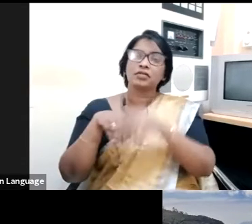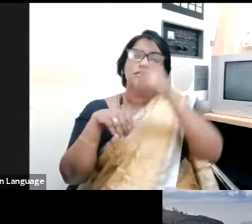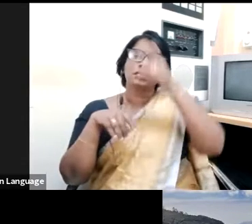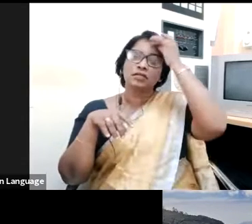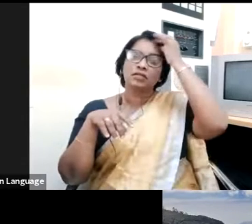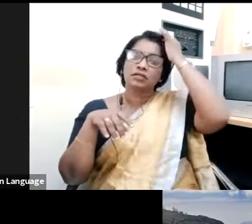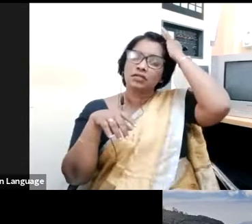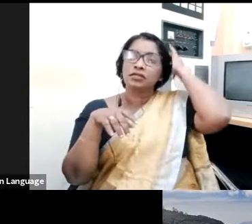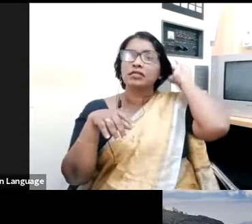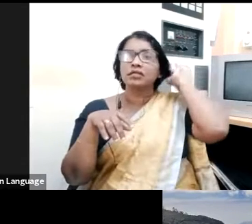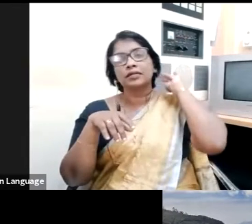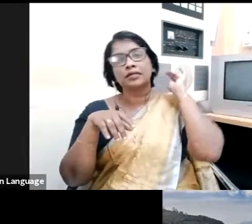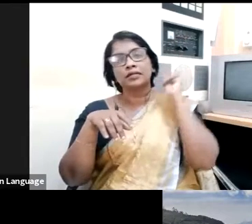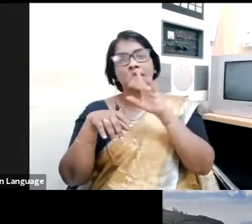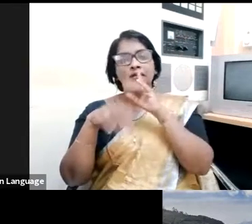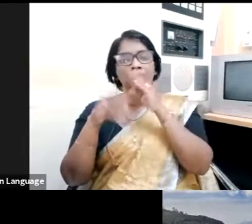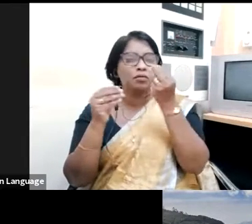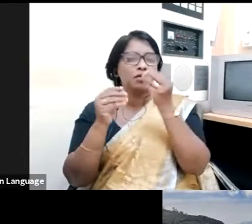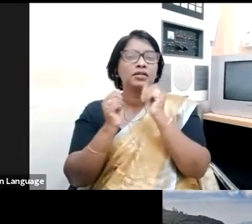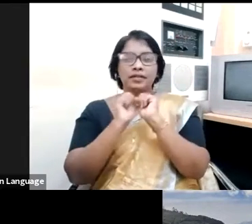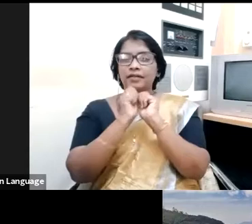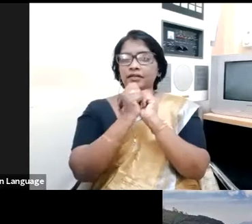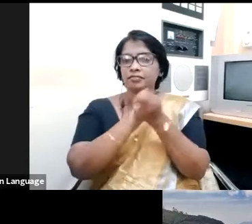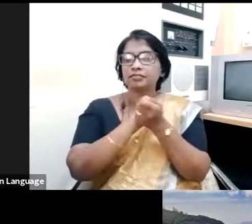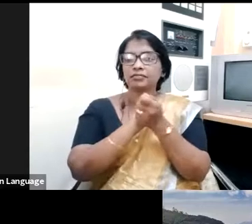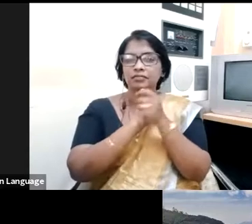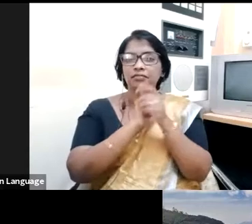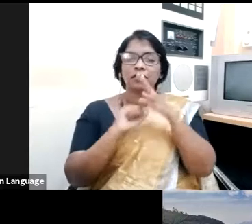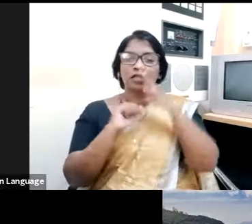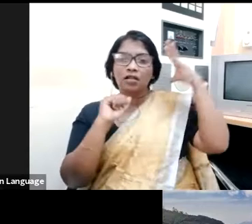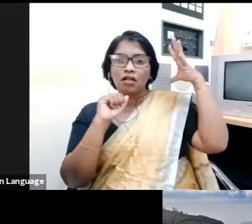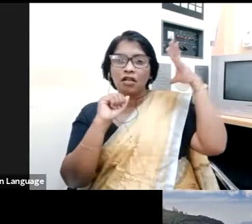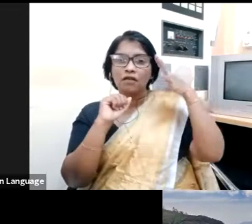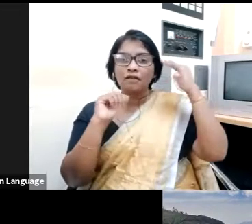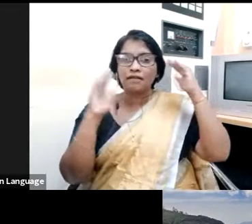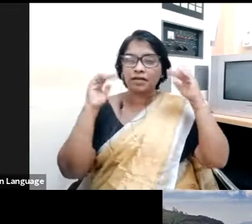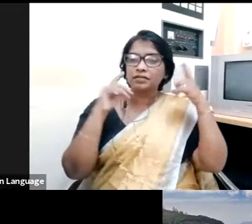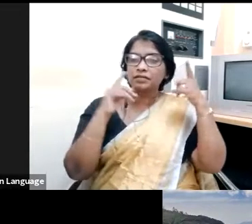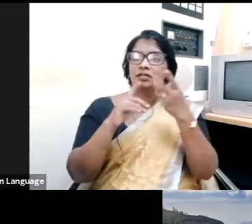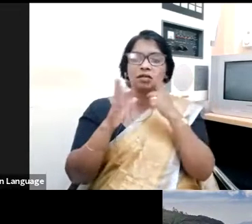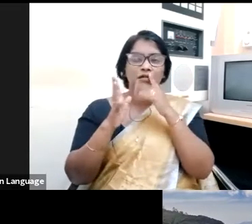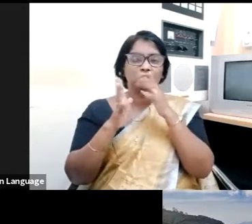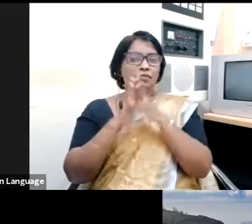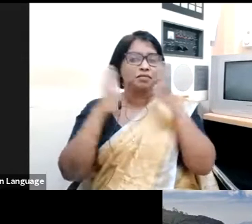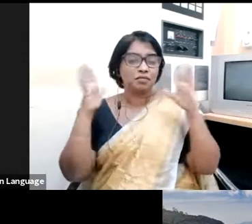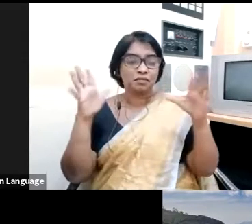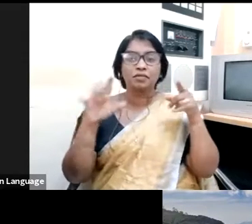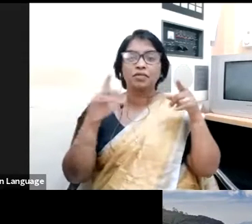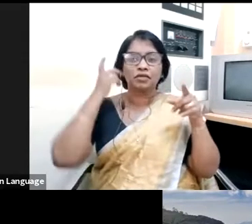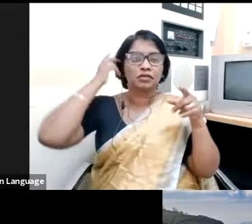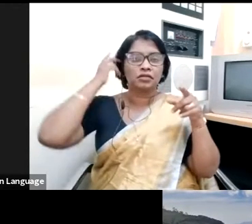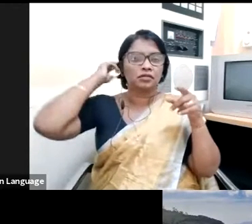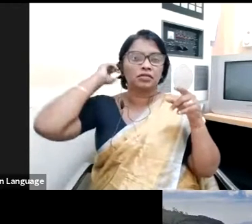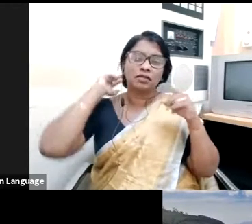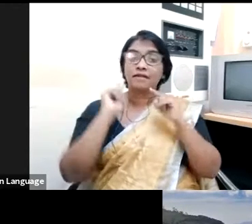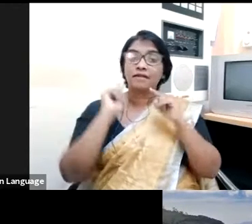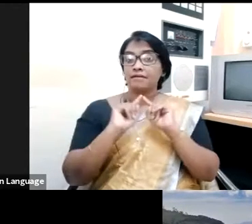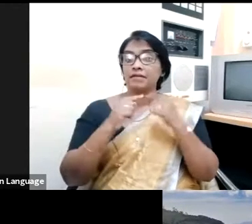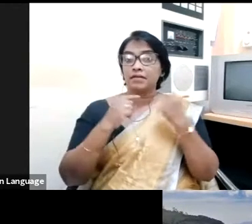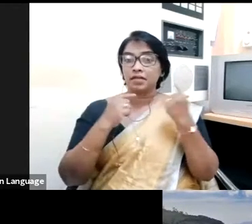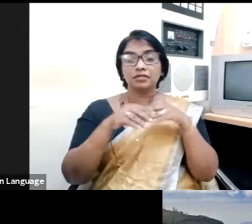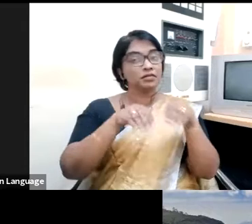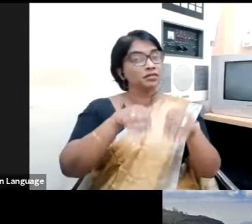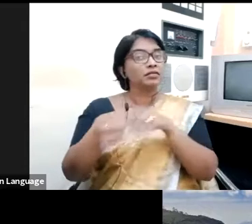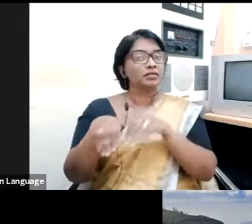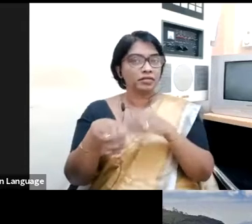change in the temperature has a significant effect on our crop patterns and thereby consequential effects on the quality of life